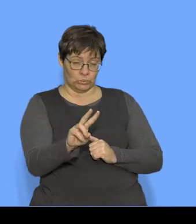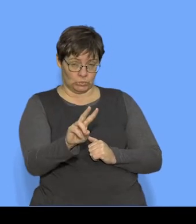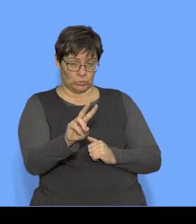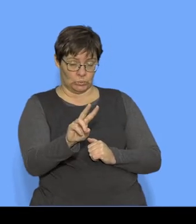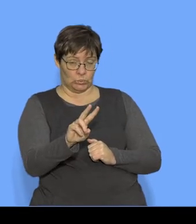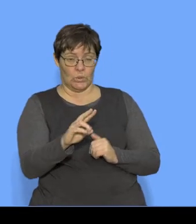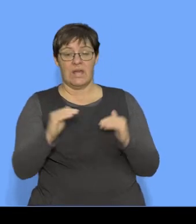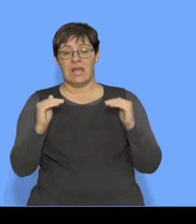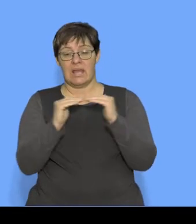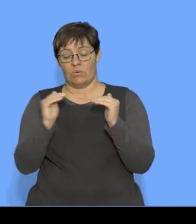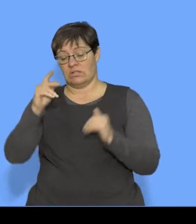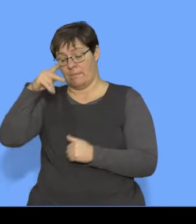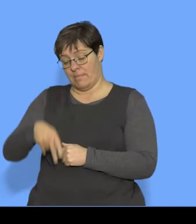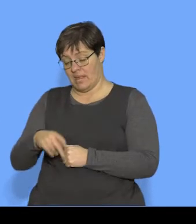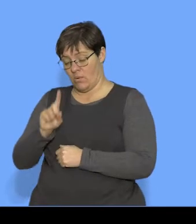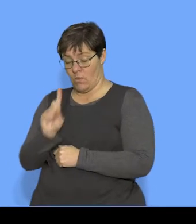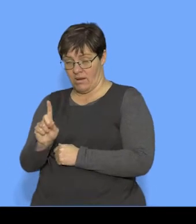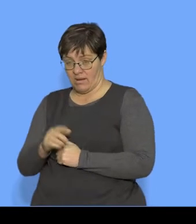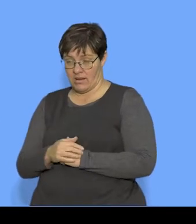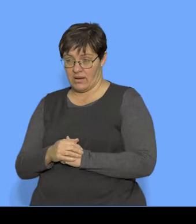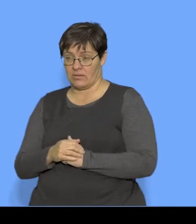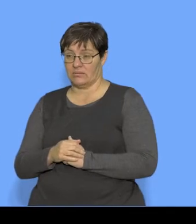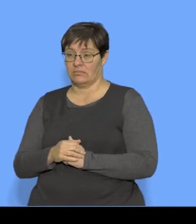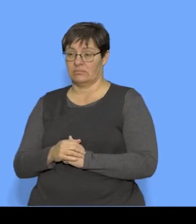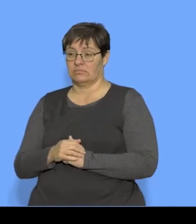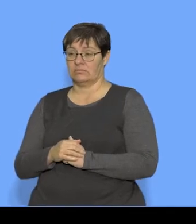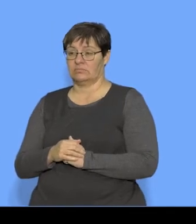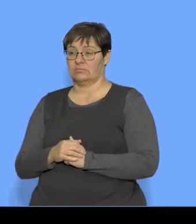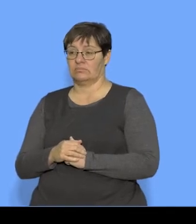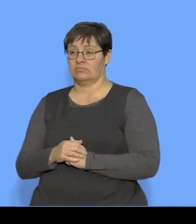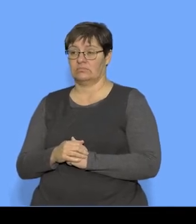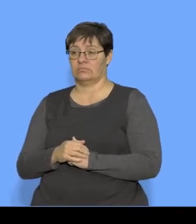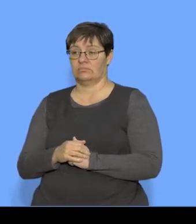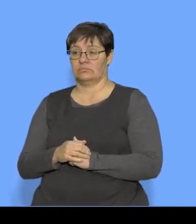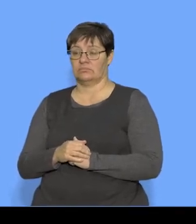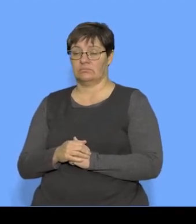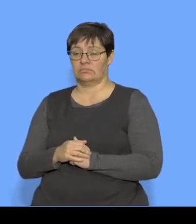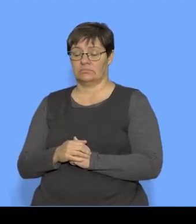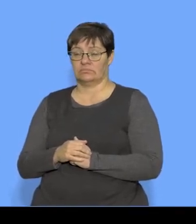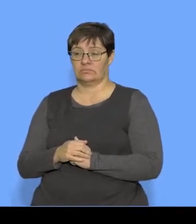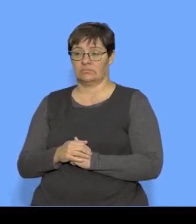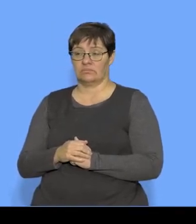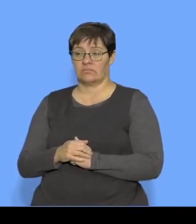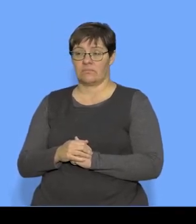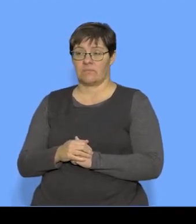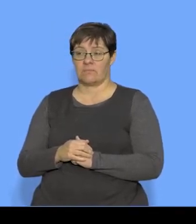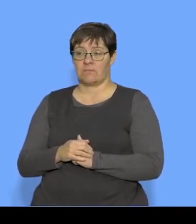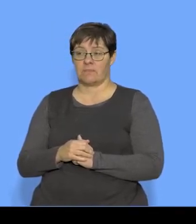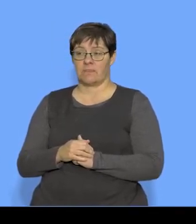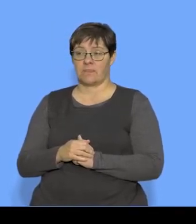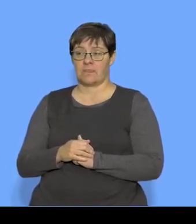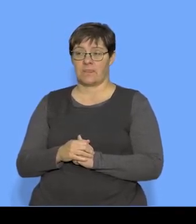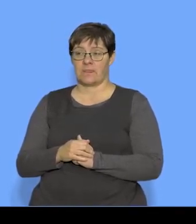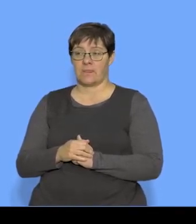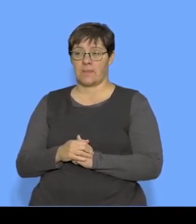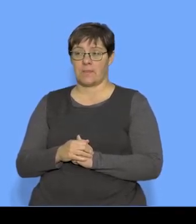O2 is equals to P1, right? So this is going to be O2 is equals